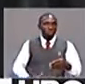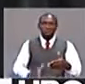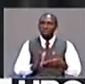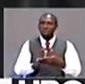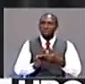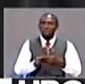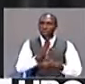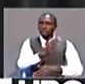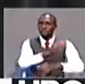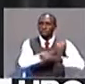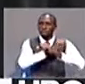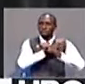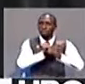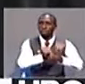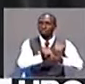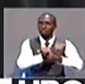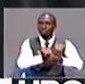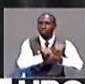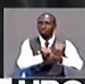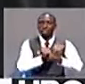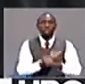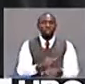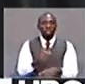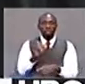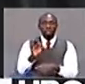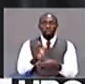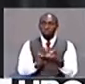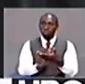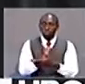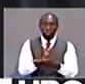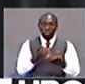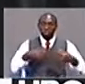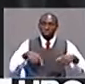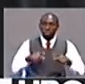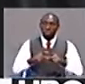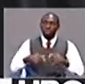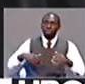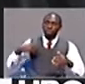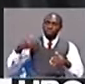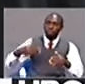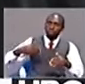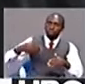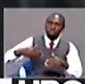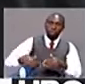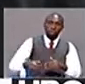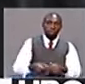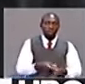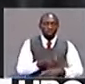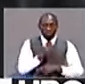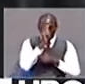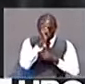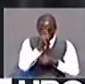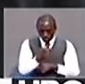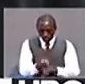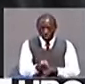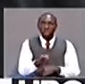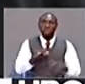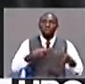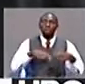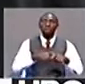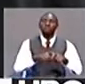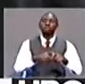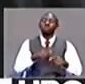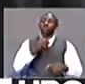And indeed, if we are to honor him, we must also ensure that we defend human